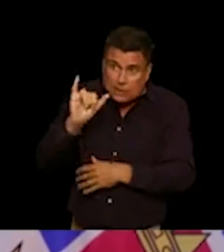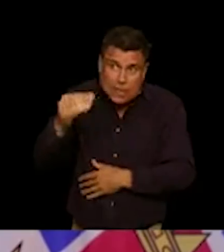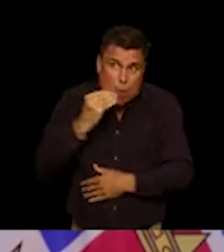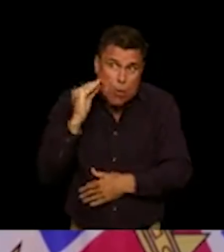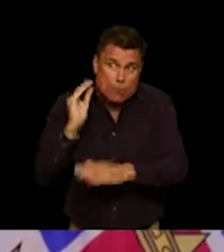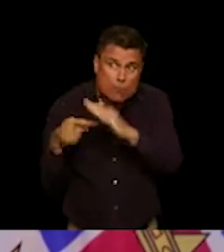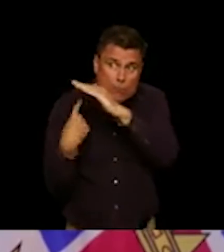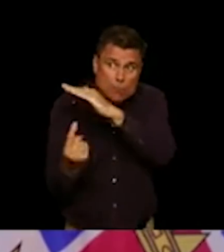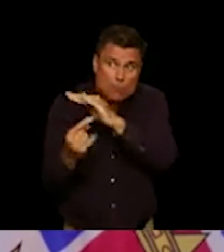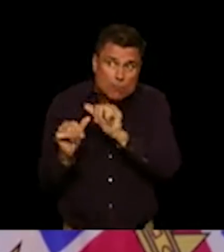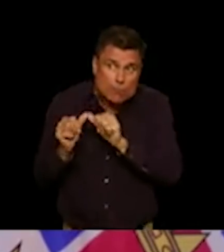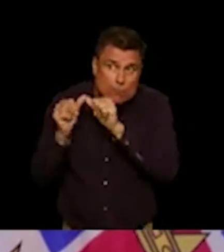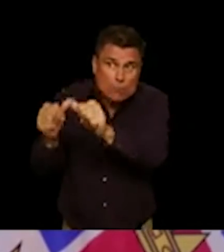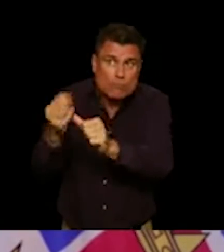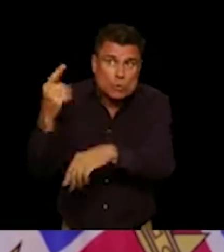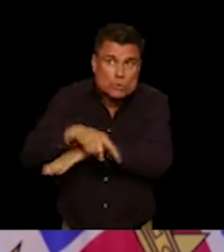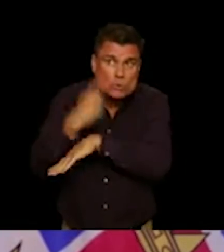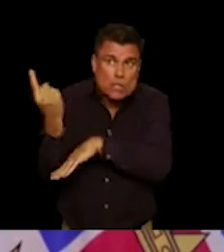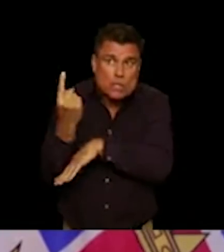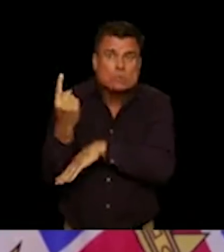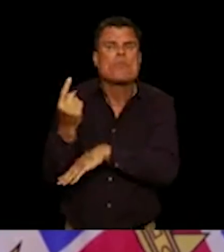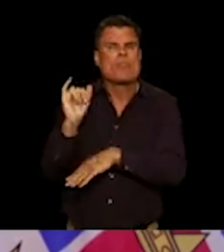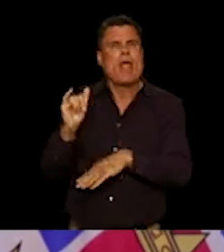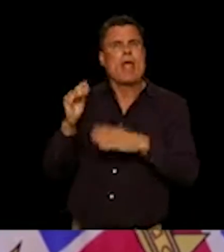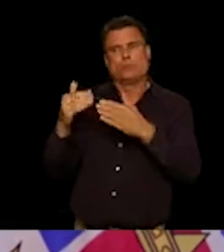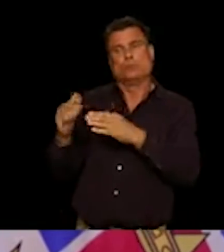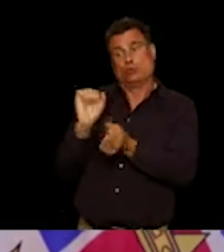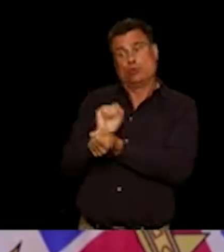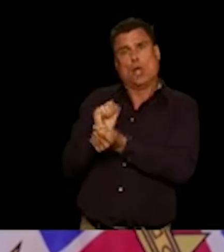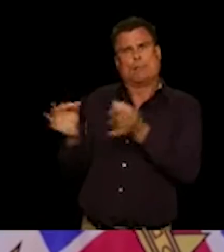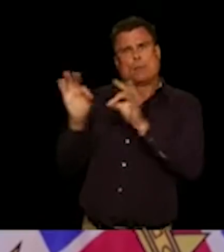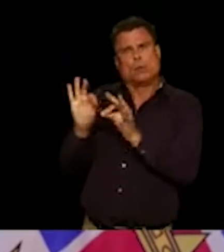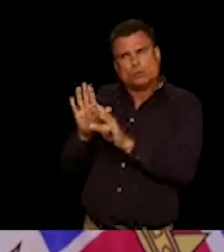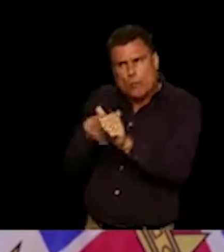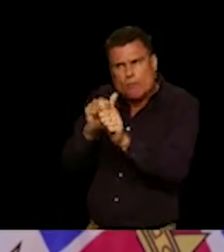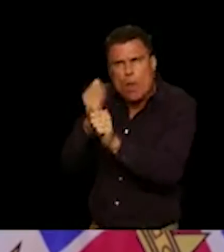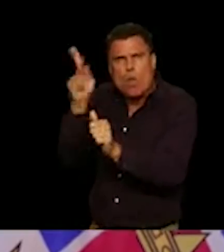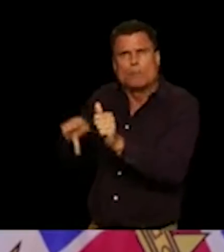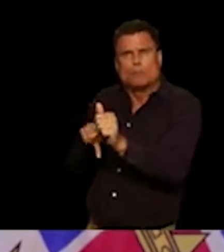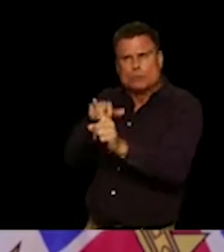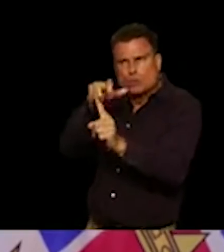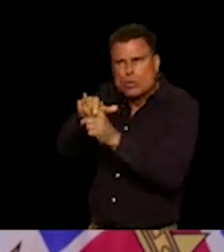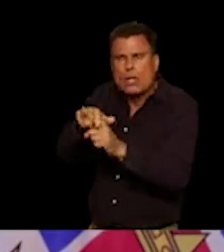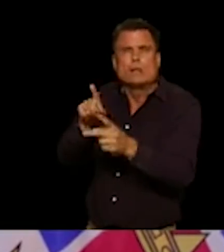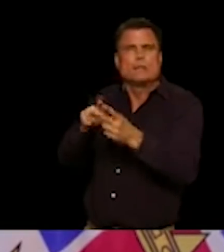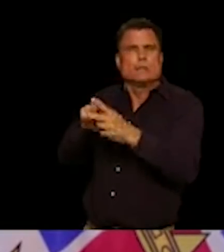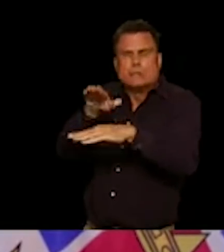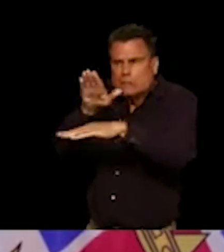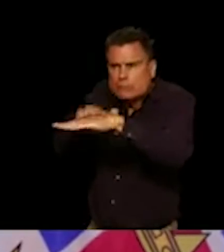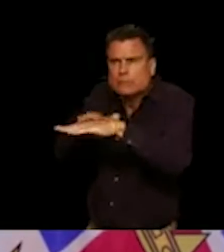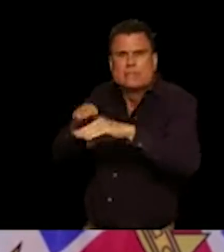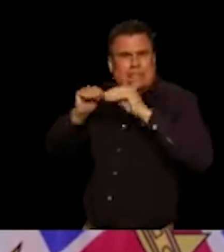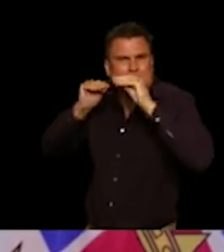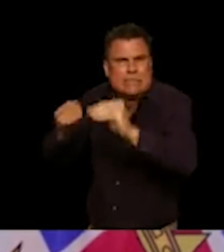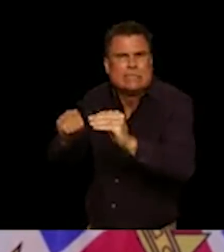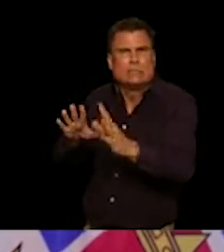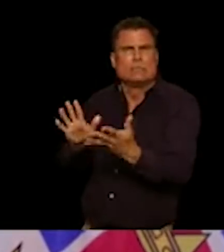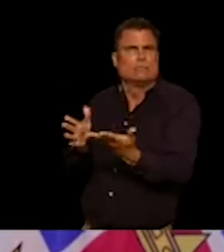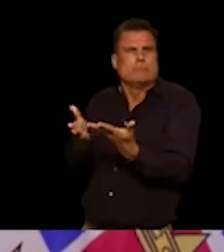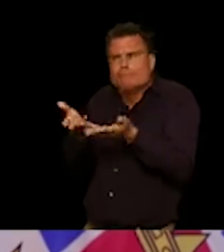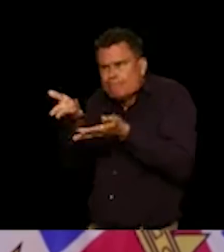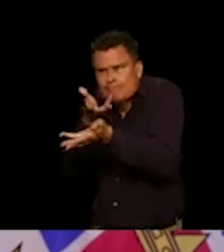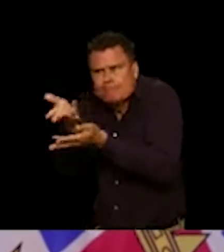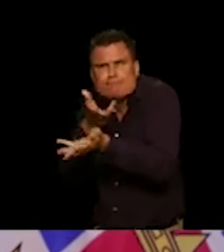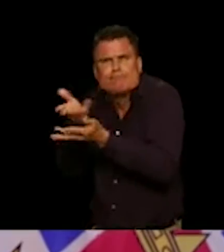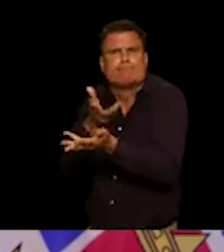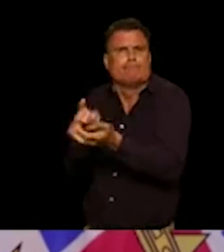need to be able to stay home, to be able to stop these chains of transmission is incredibly important work, and we are committed to